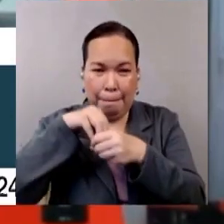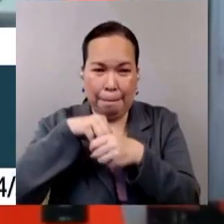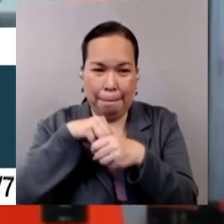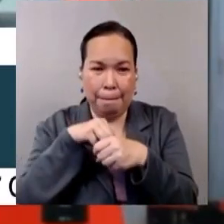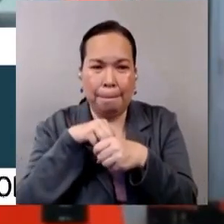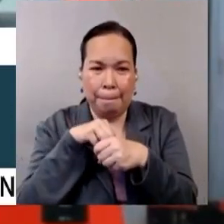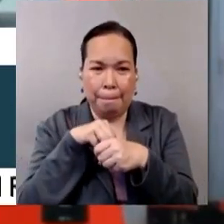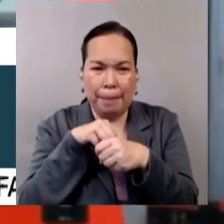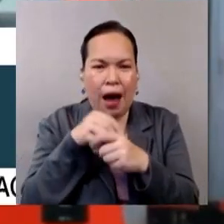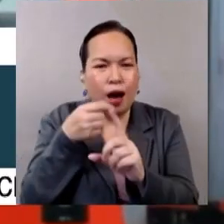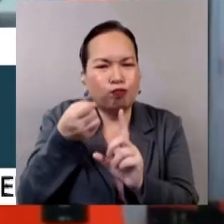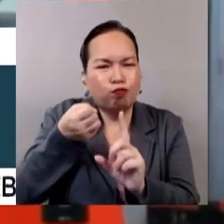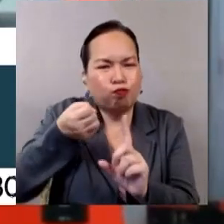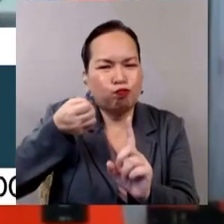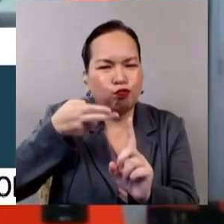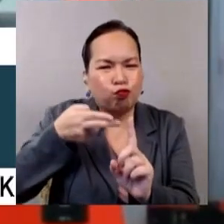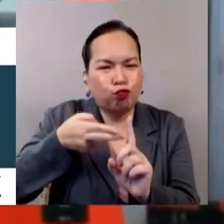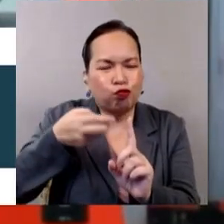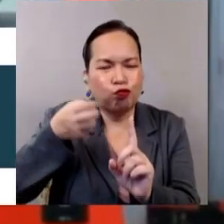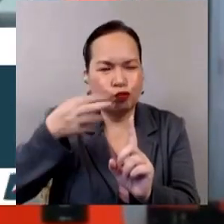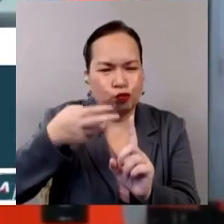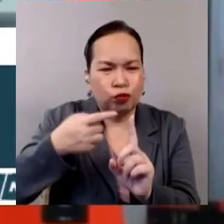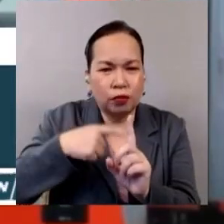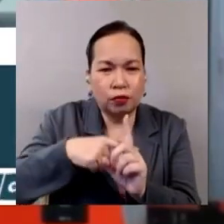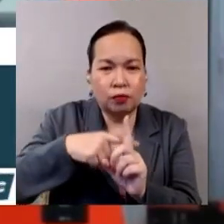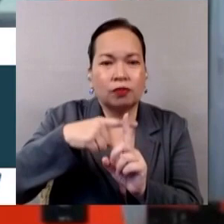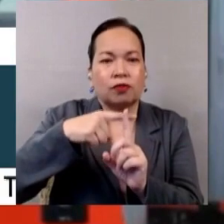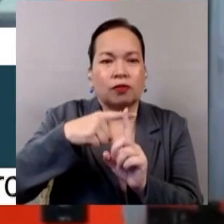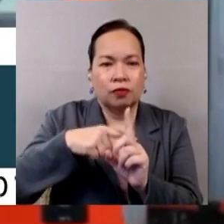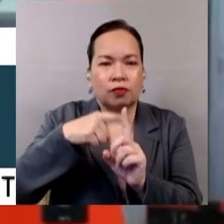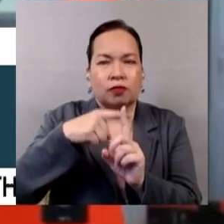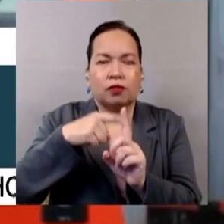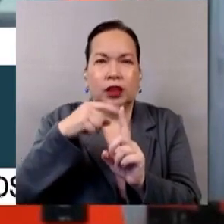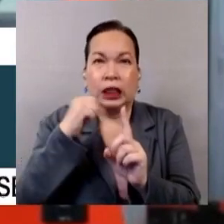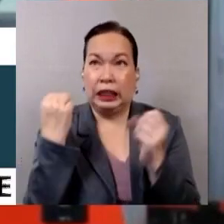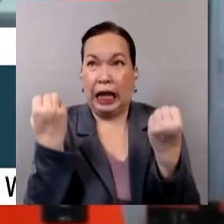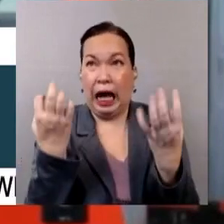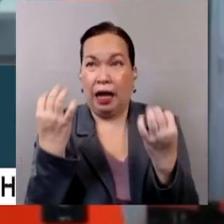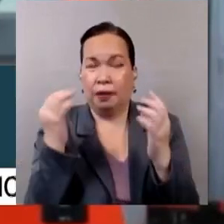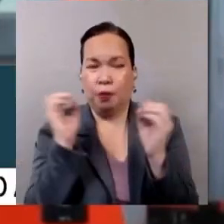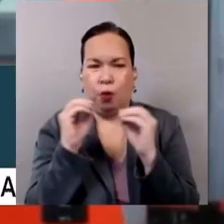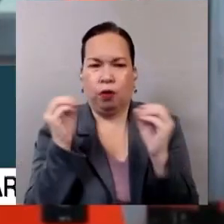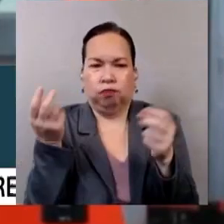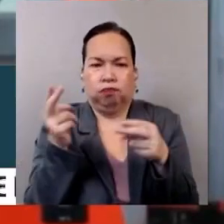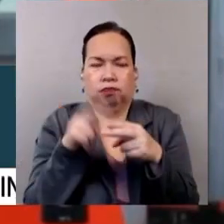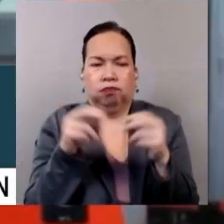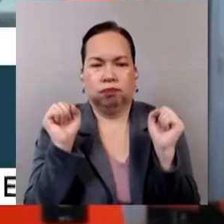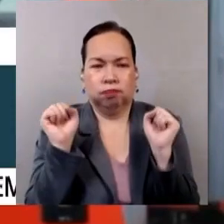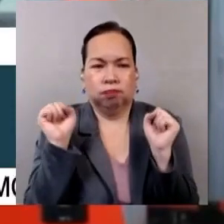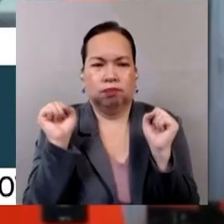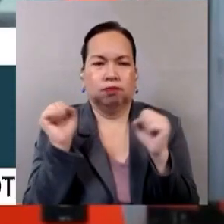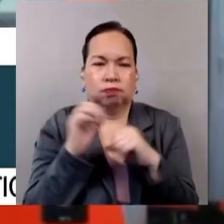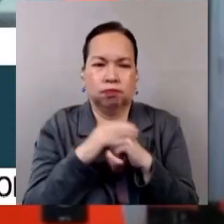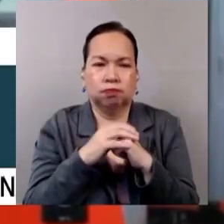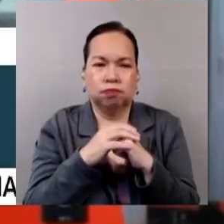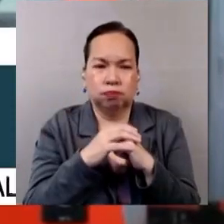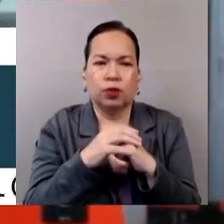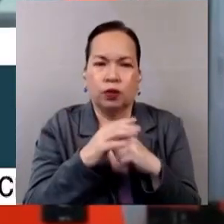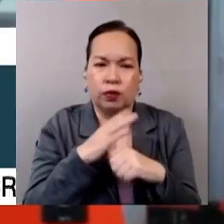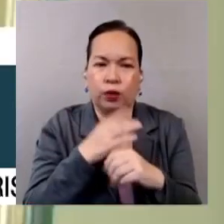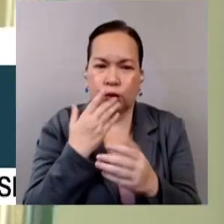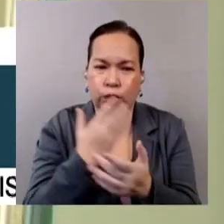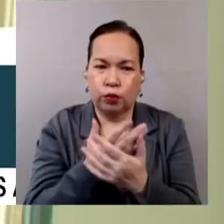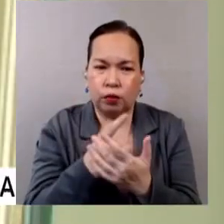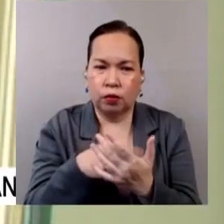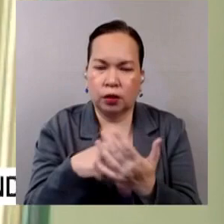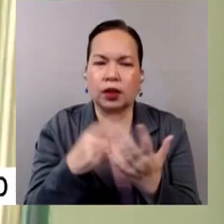So may parang automatic yung kanyang sensor that detects, adjusts to the crowd volume. I can say na mas modern yung